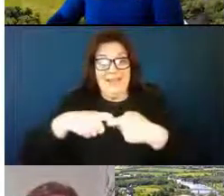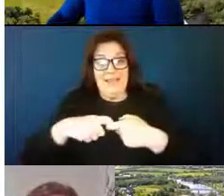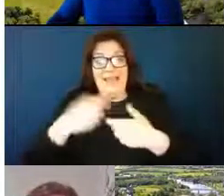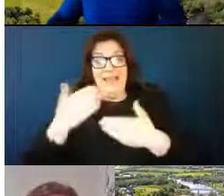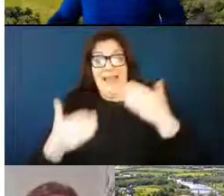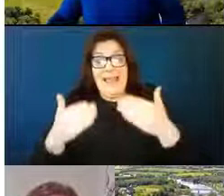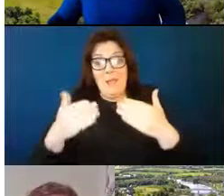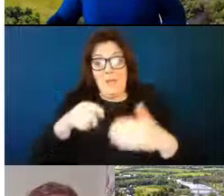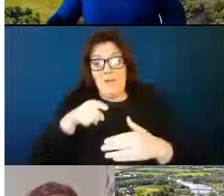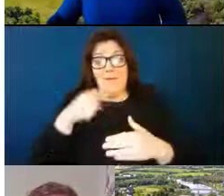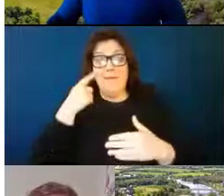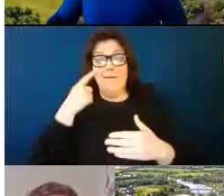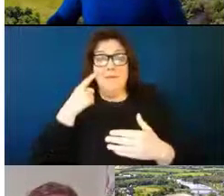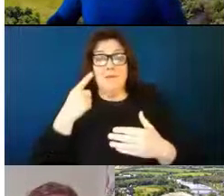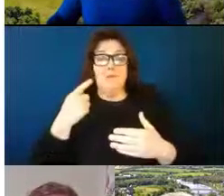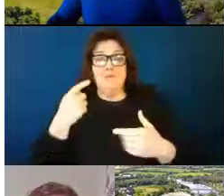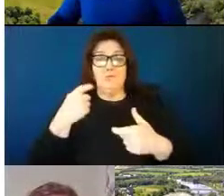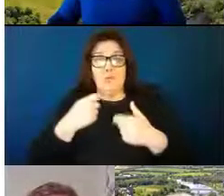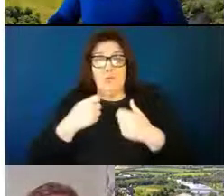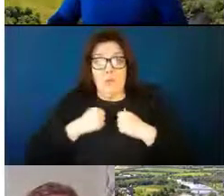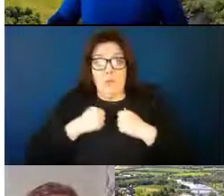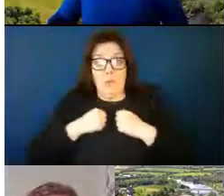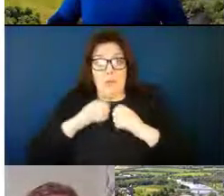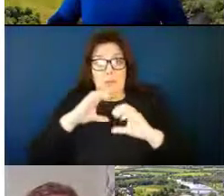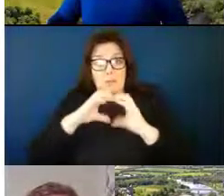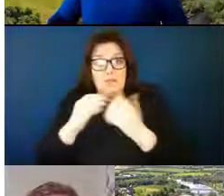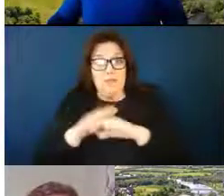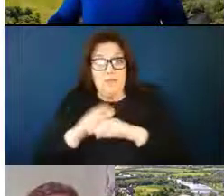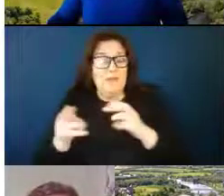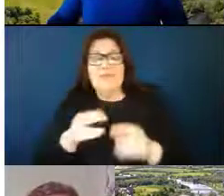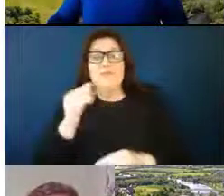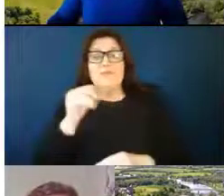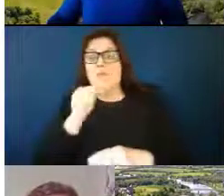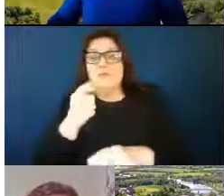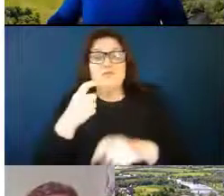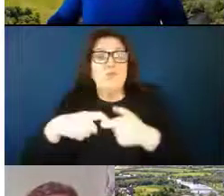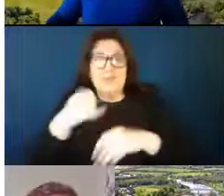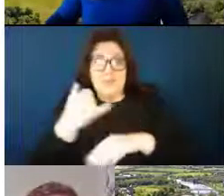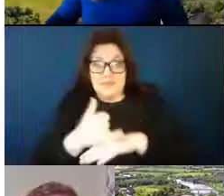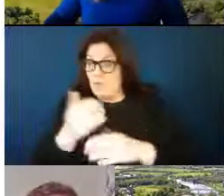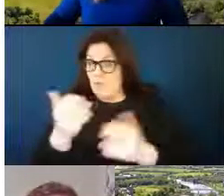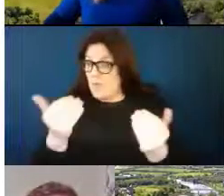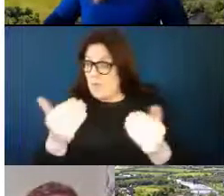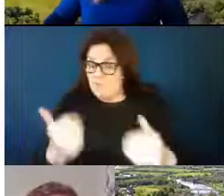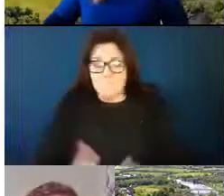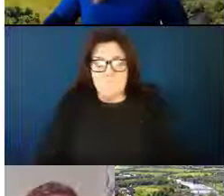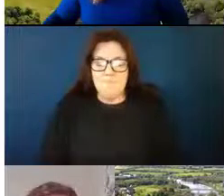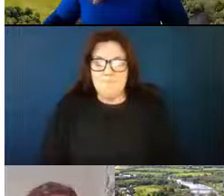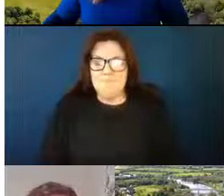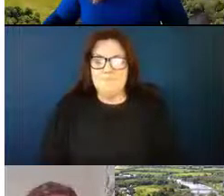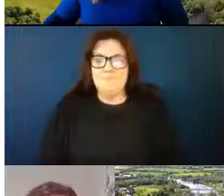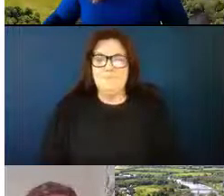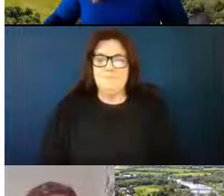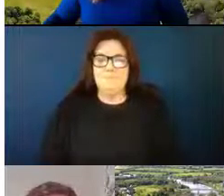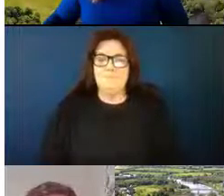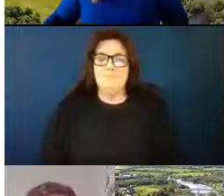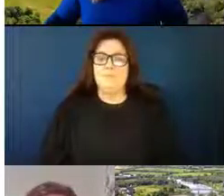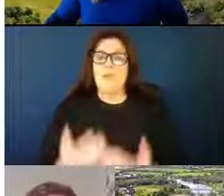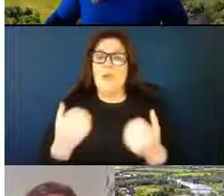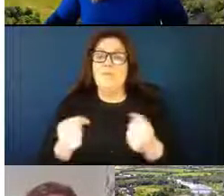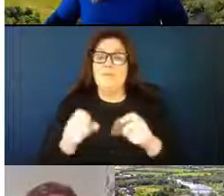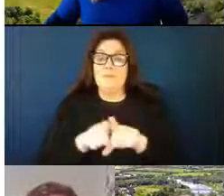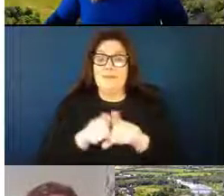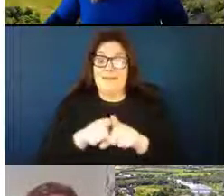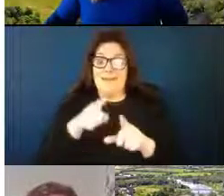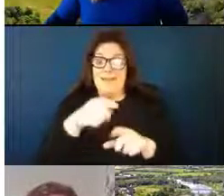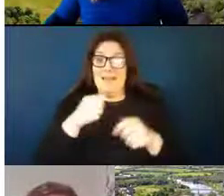of practice. And if you haven't already joined, you are very welcome to do that. And you also have there the link to